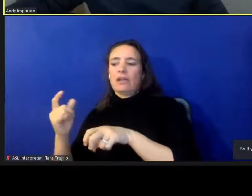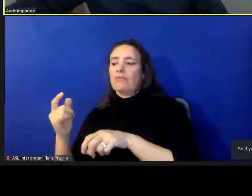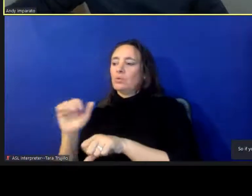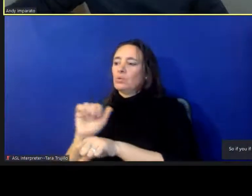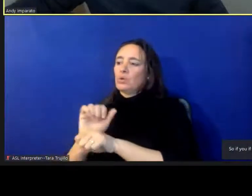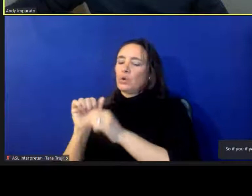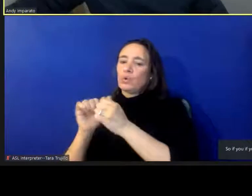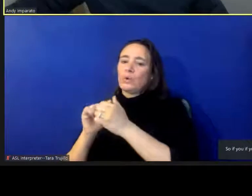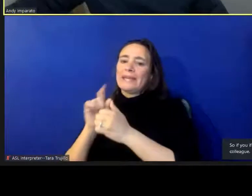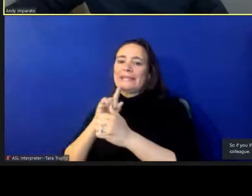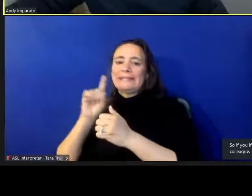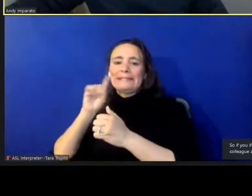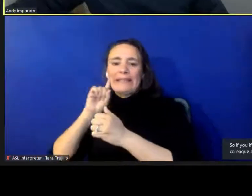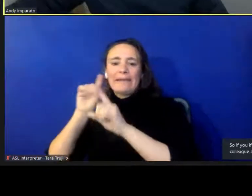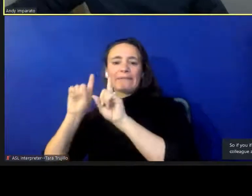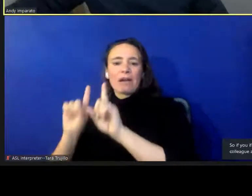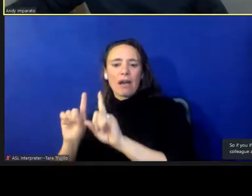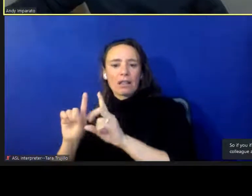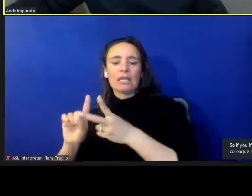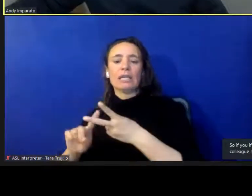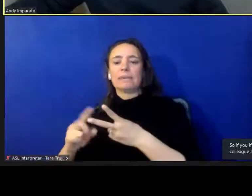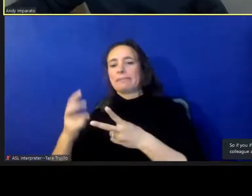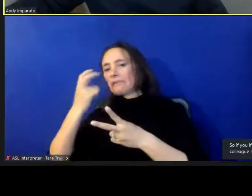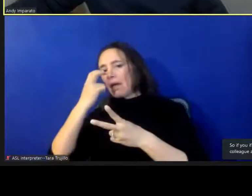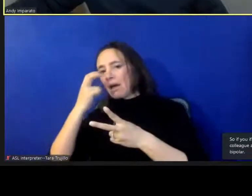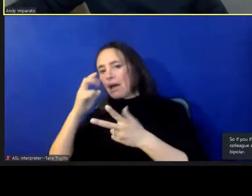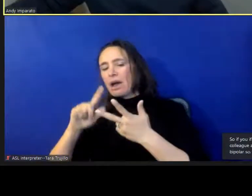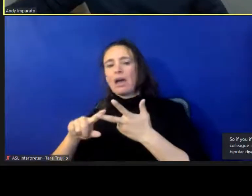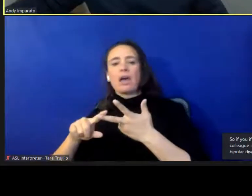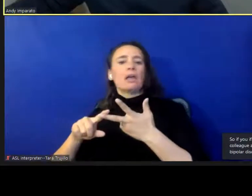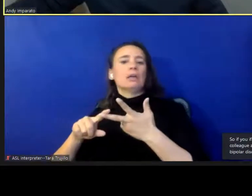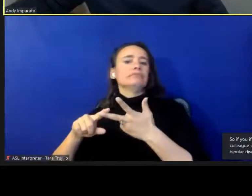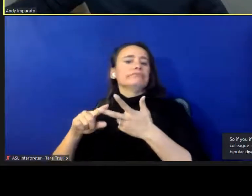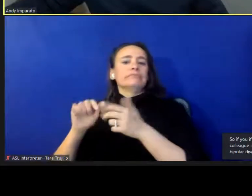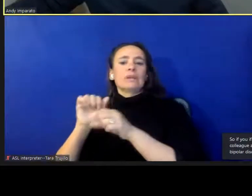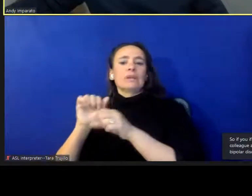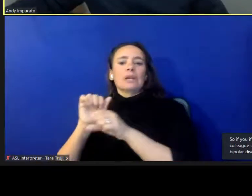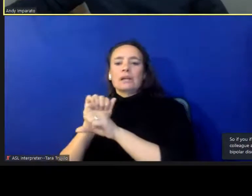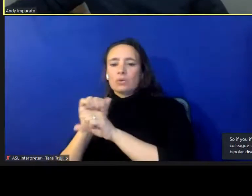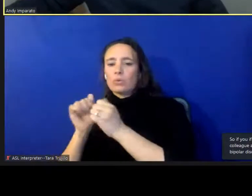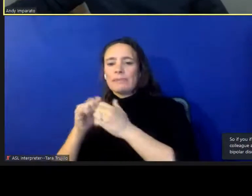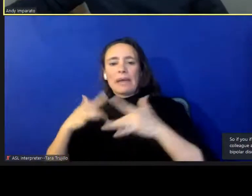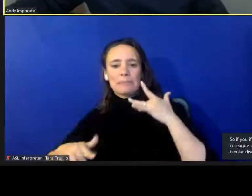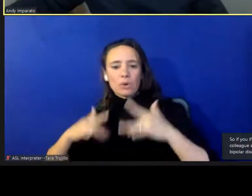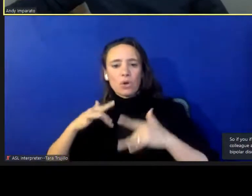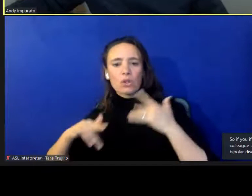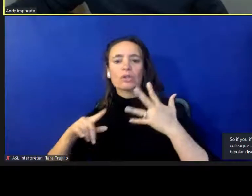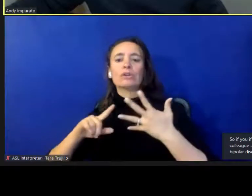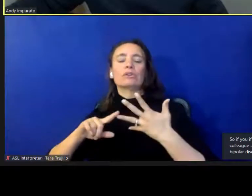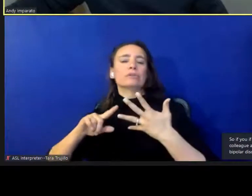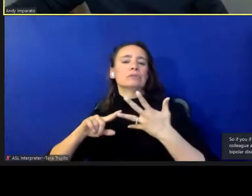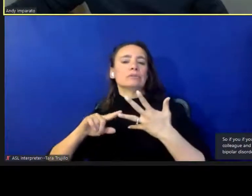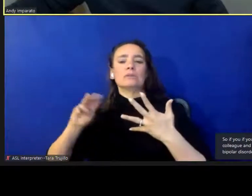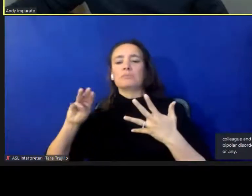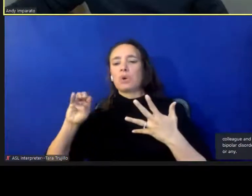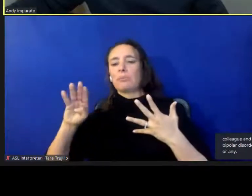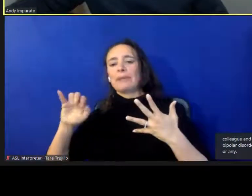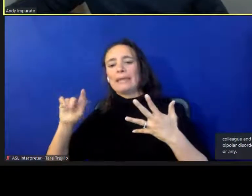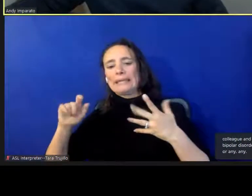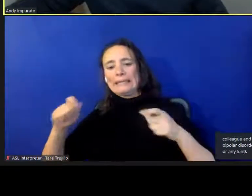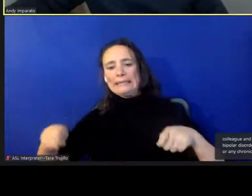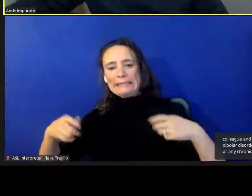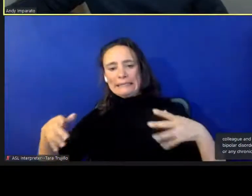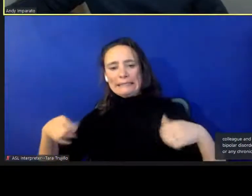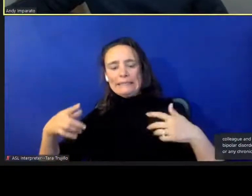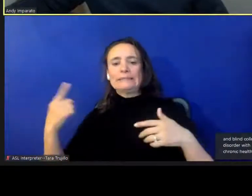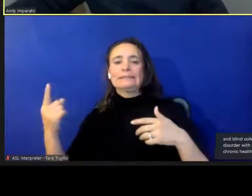deaf colleague, a blind colleague, a colleague with bipolar disorder or with mobility disability, or any chronic